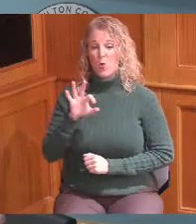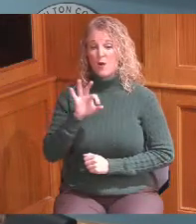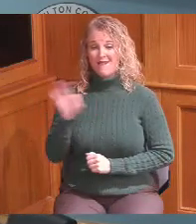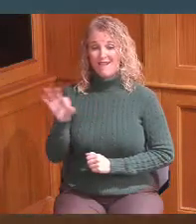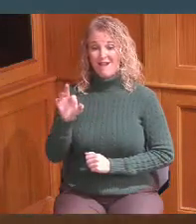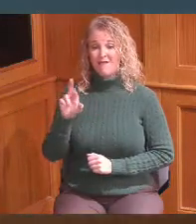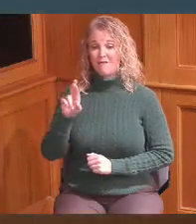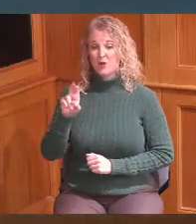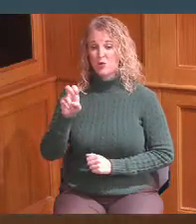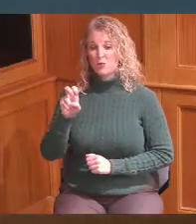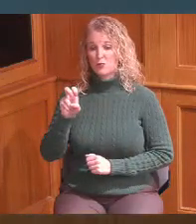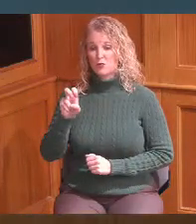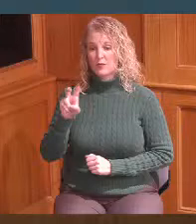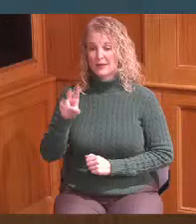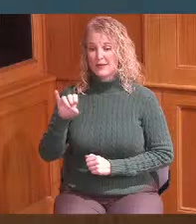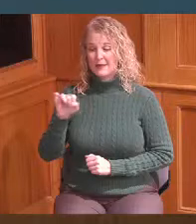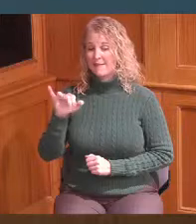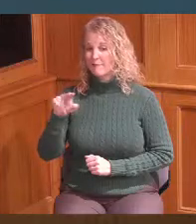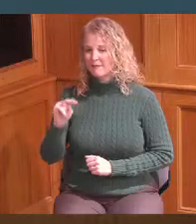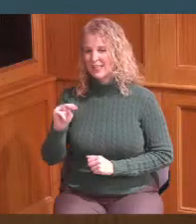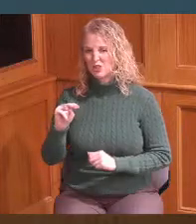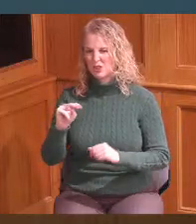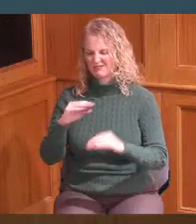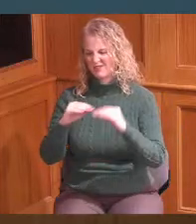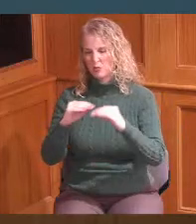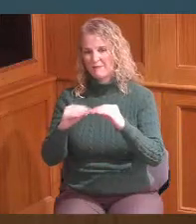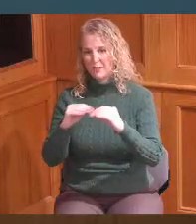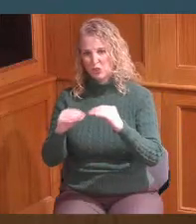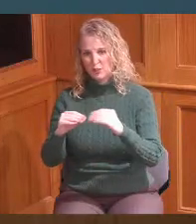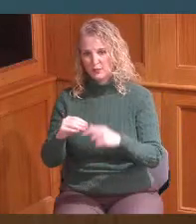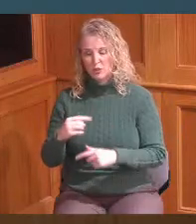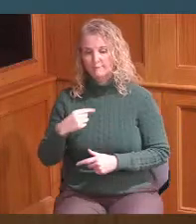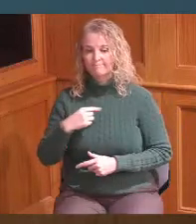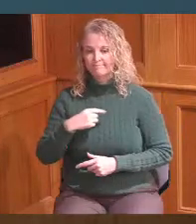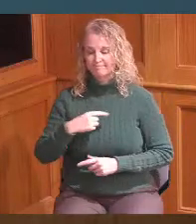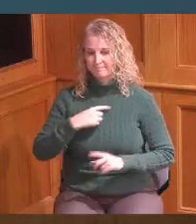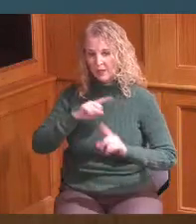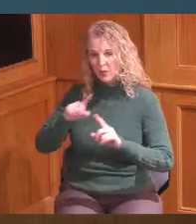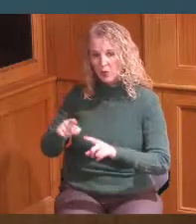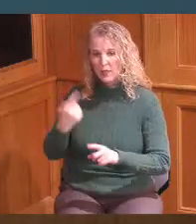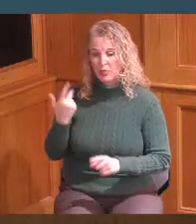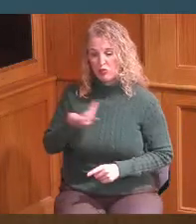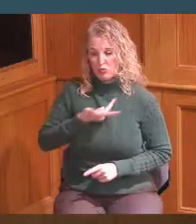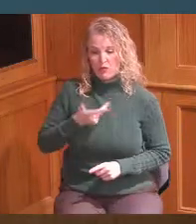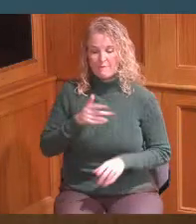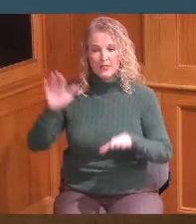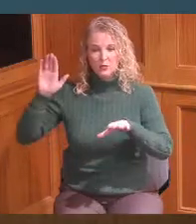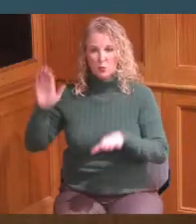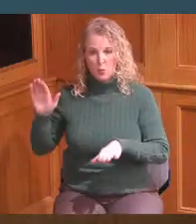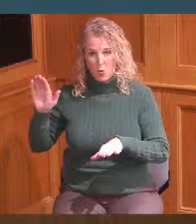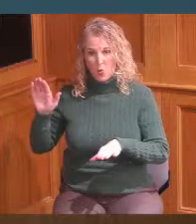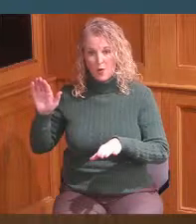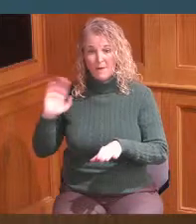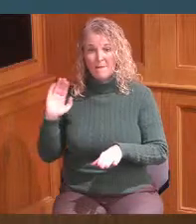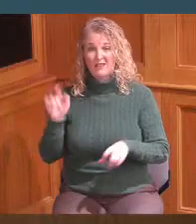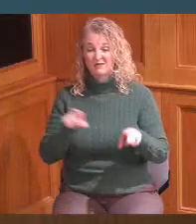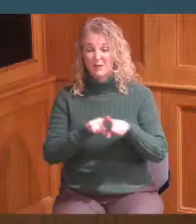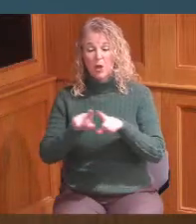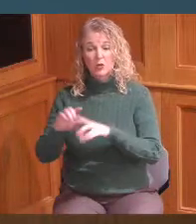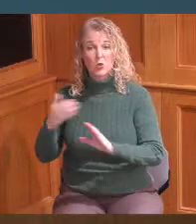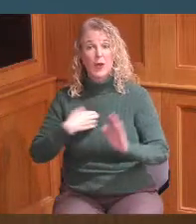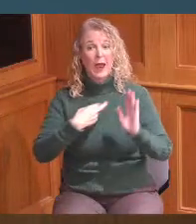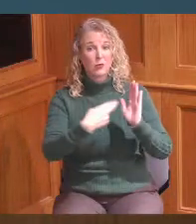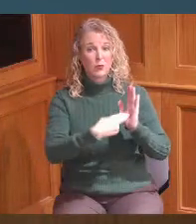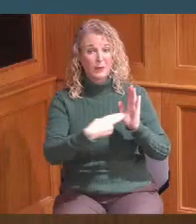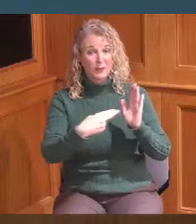annual basis. Auditor Miranda, Treasurer Schiller, and myself were there to get sworn in ourselves, but then have our representatives to the